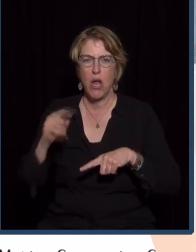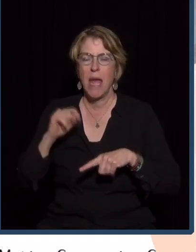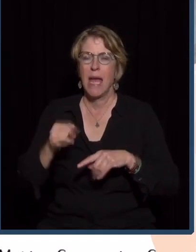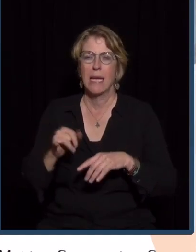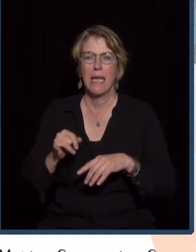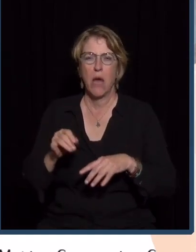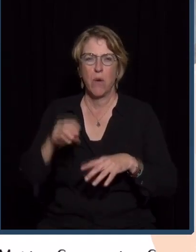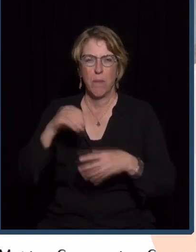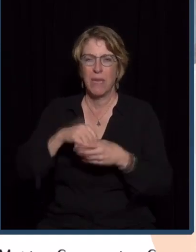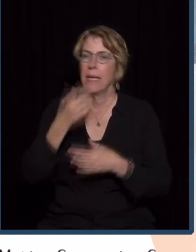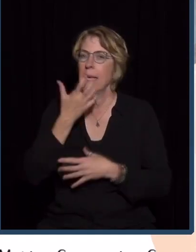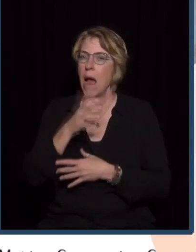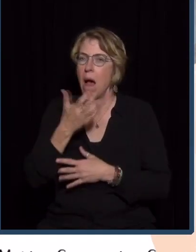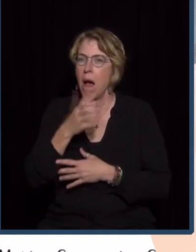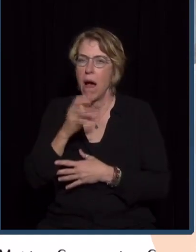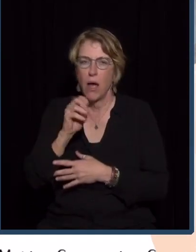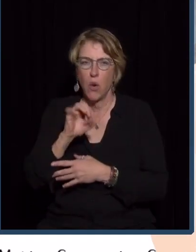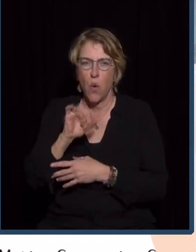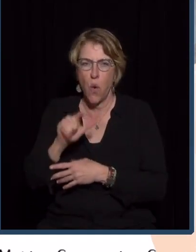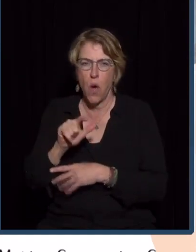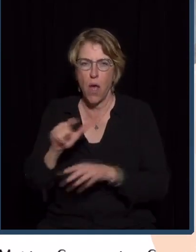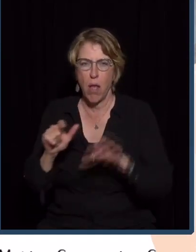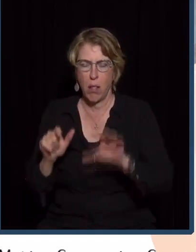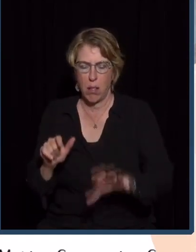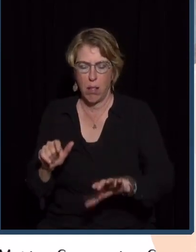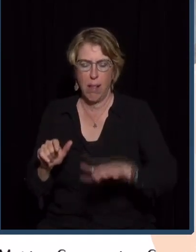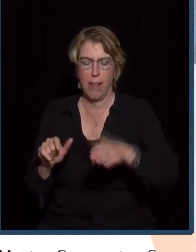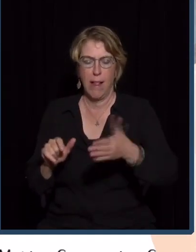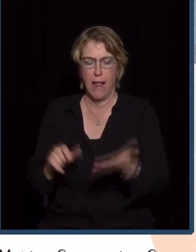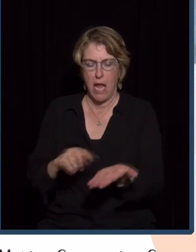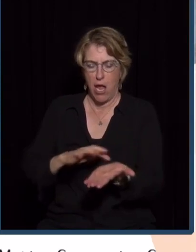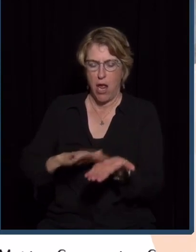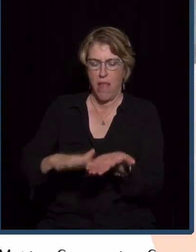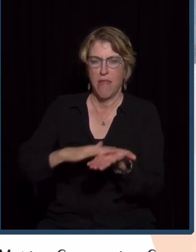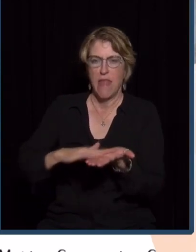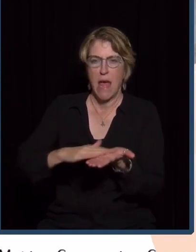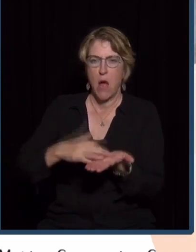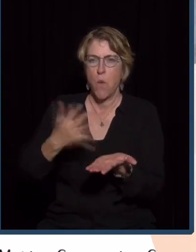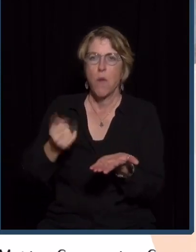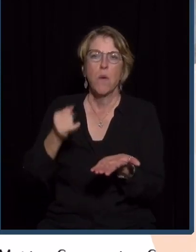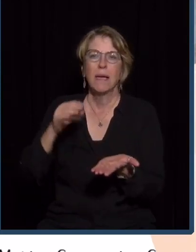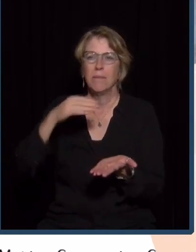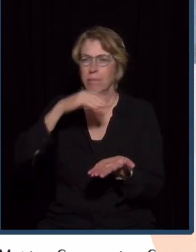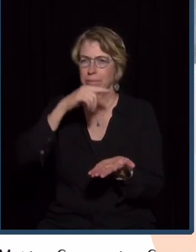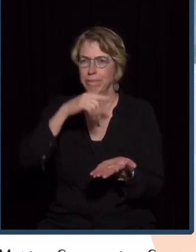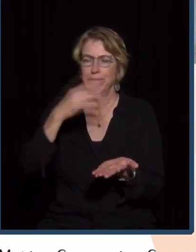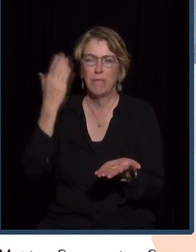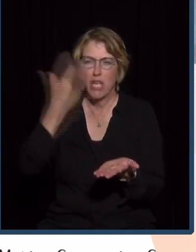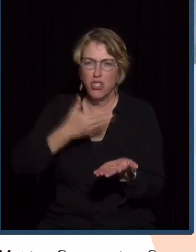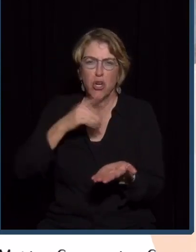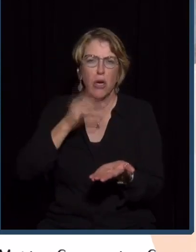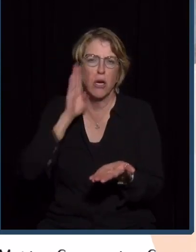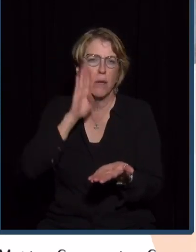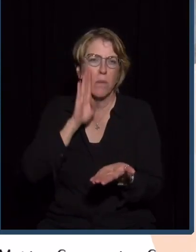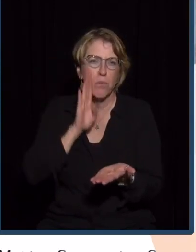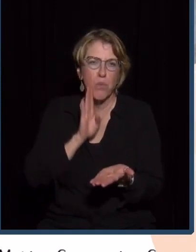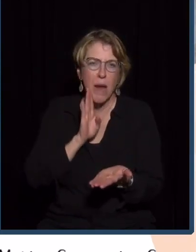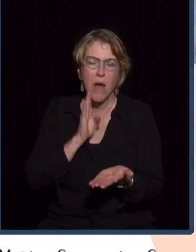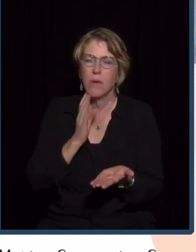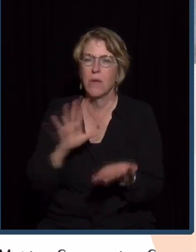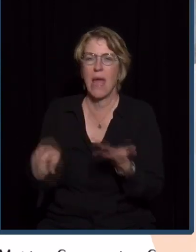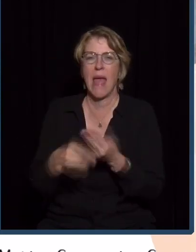side. And when we give it a turn, that's what we're looking for, is that nice dark brown color. That'll make a very flavorful piece of meat.